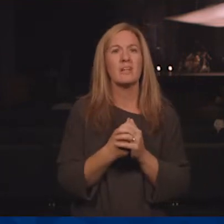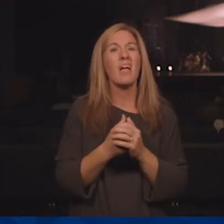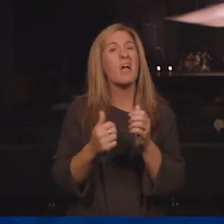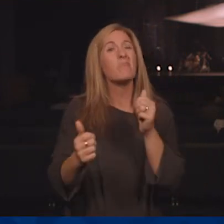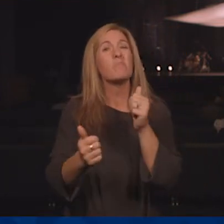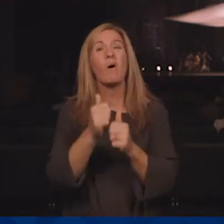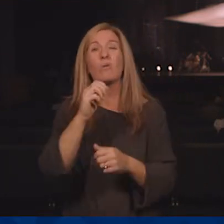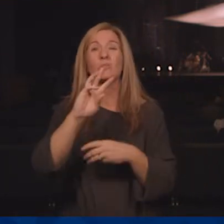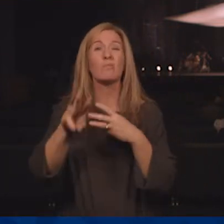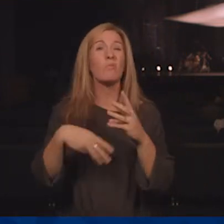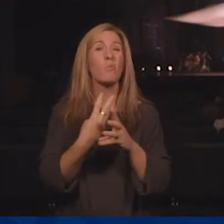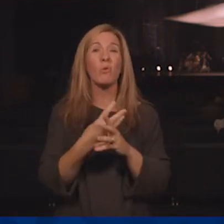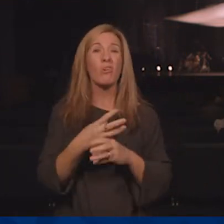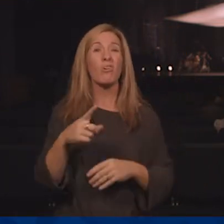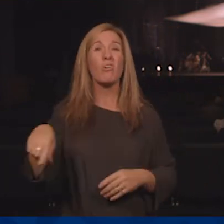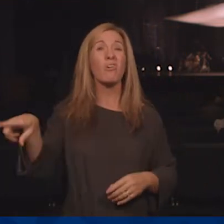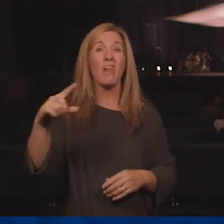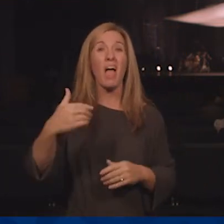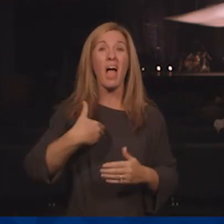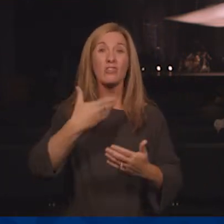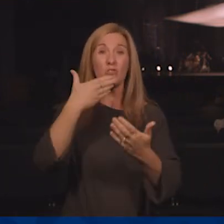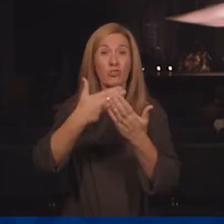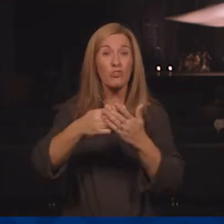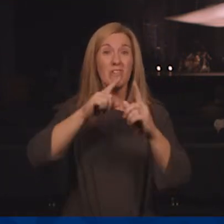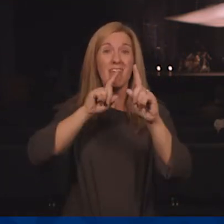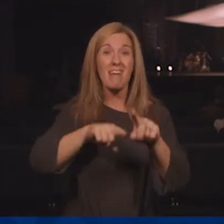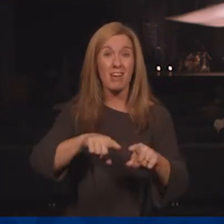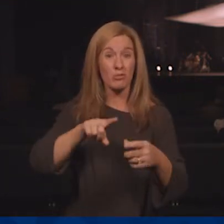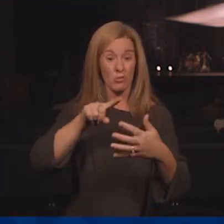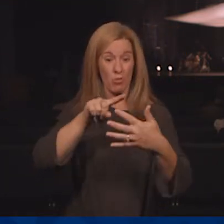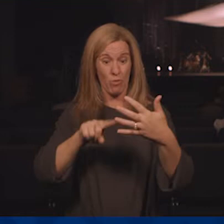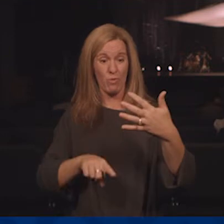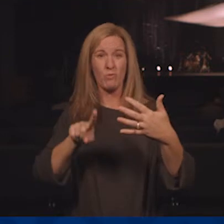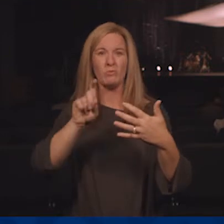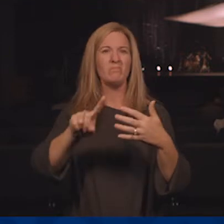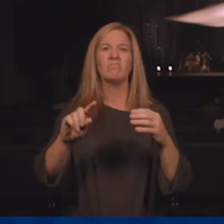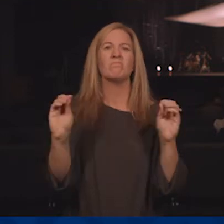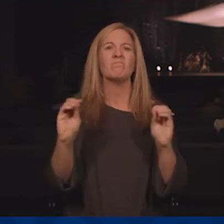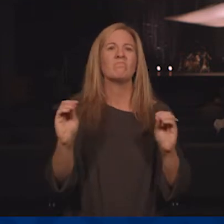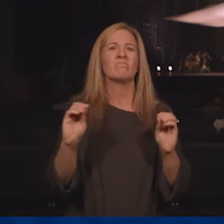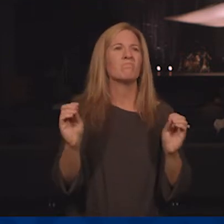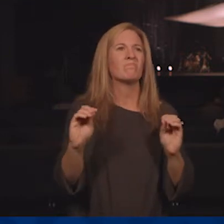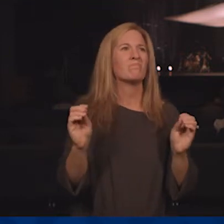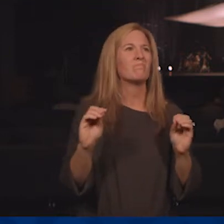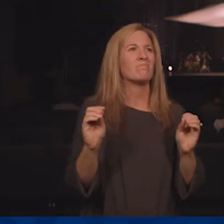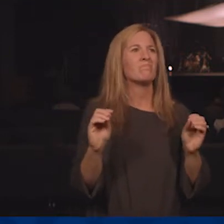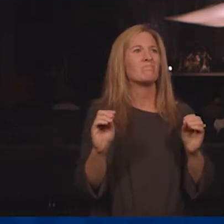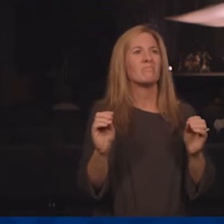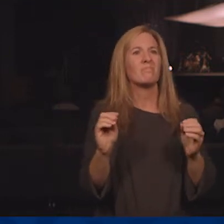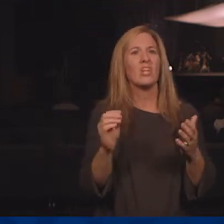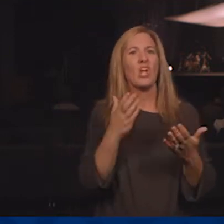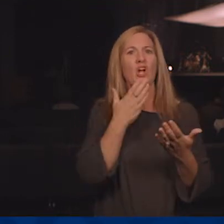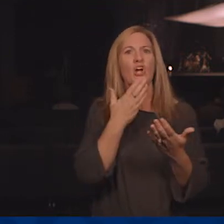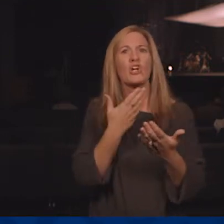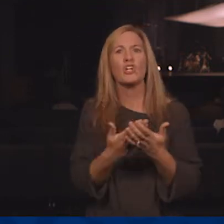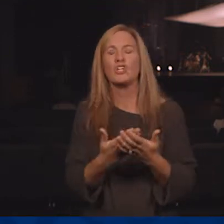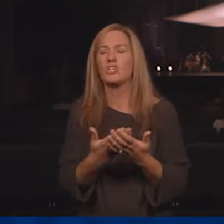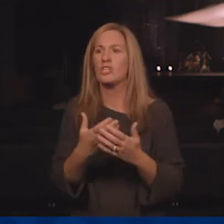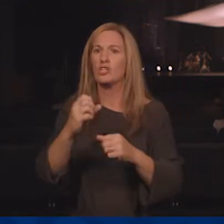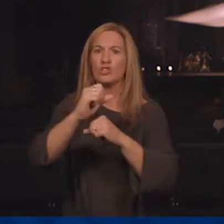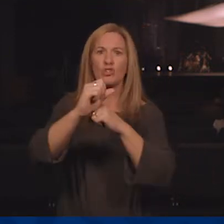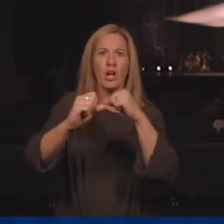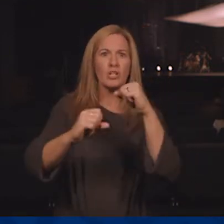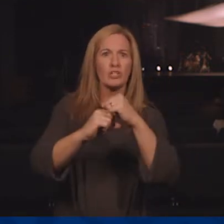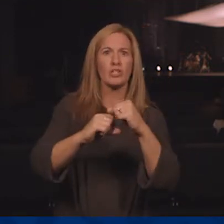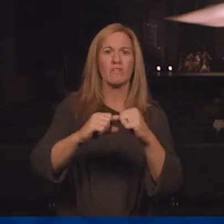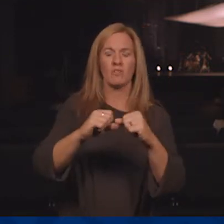no good answer to those questions. They get no good framework for